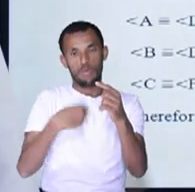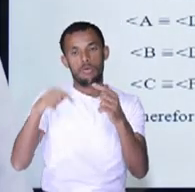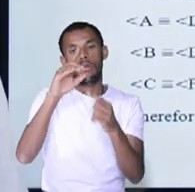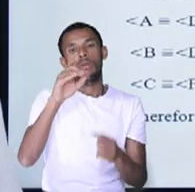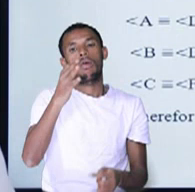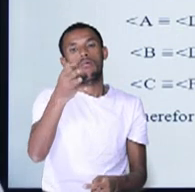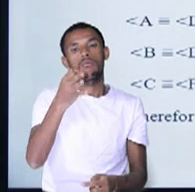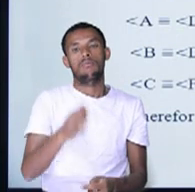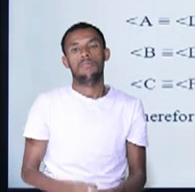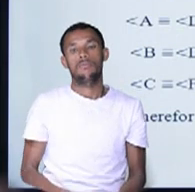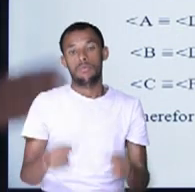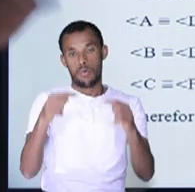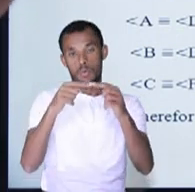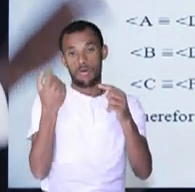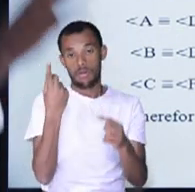DF.